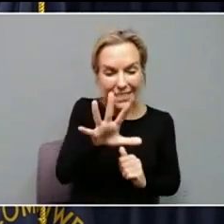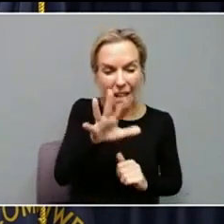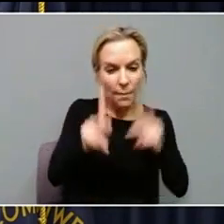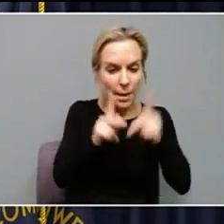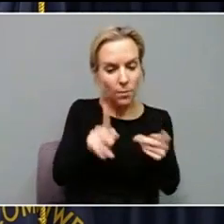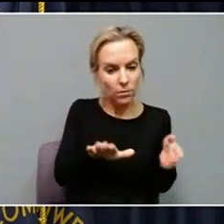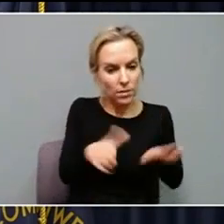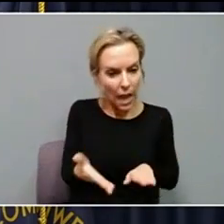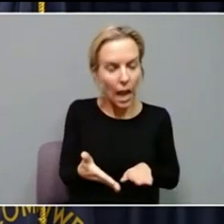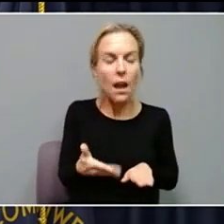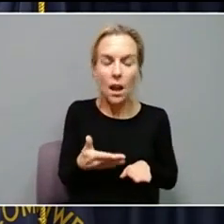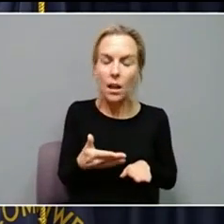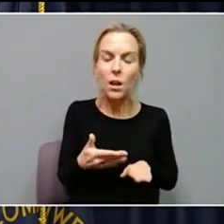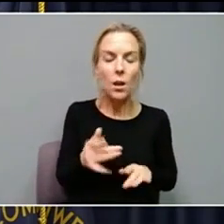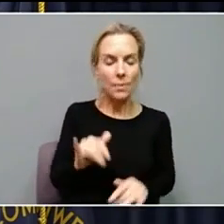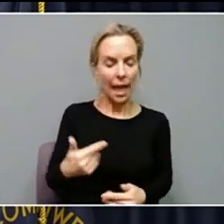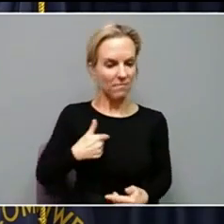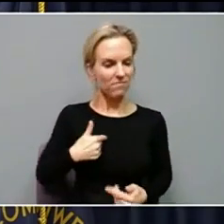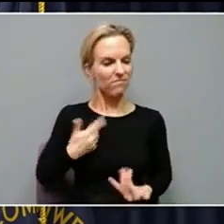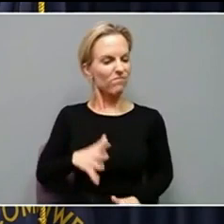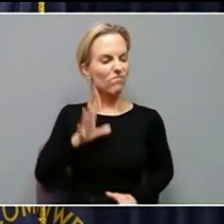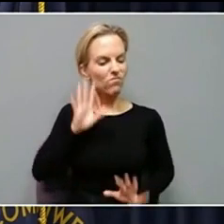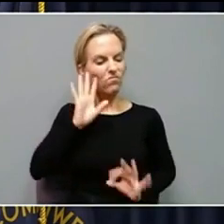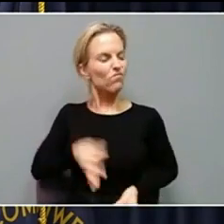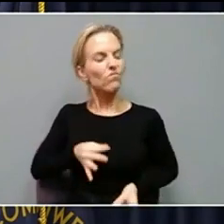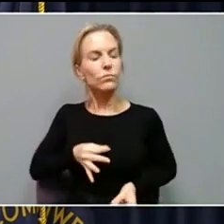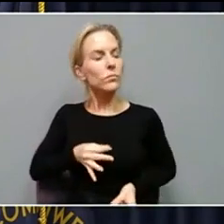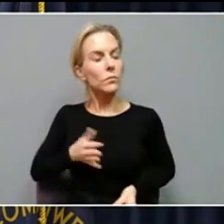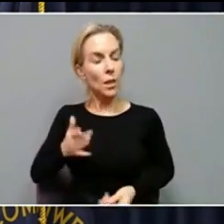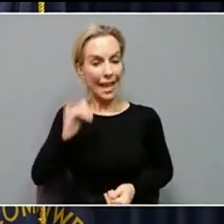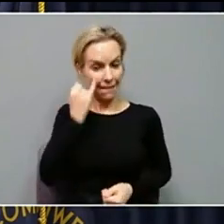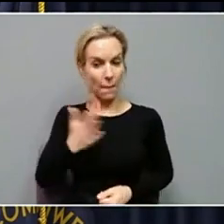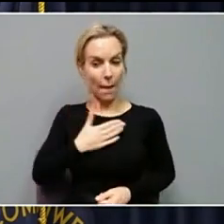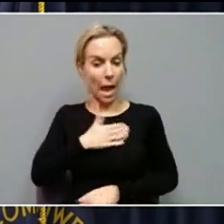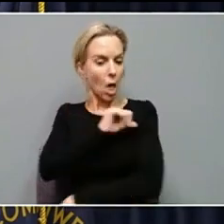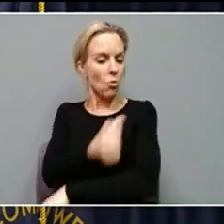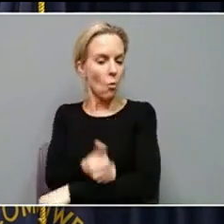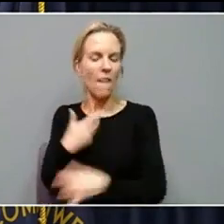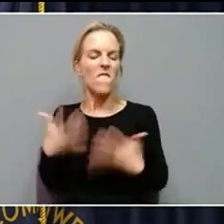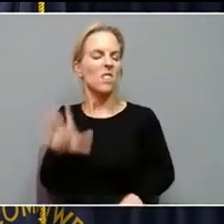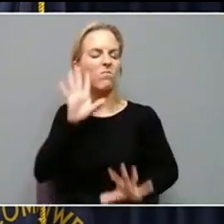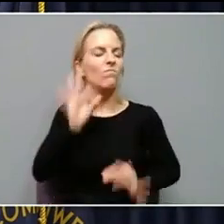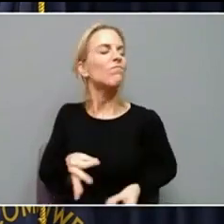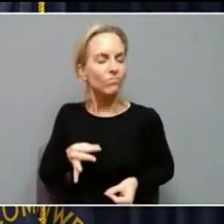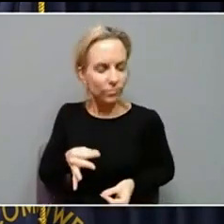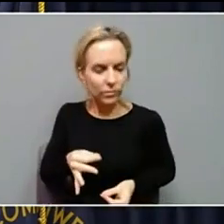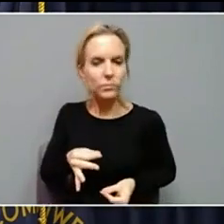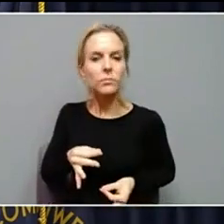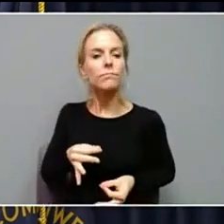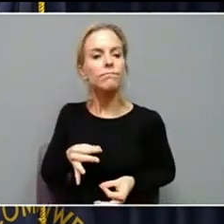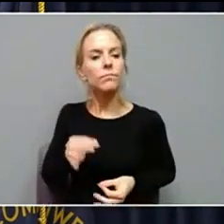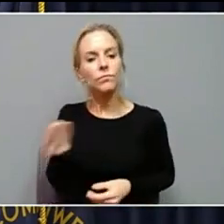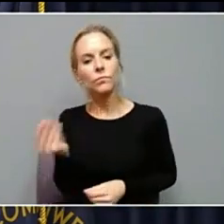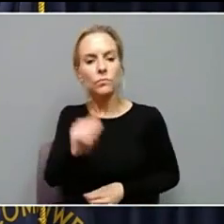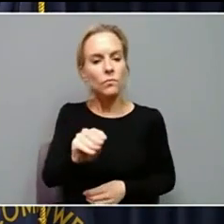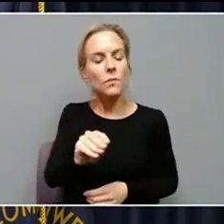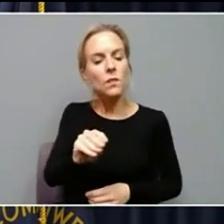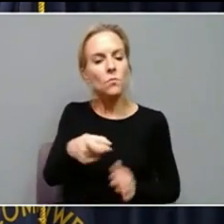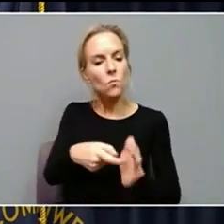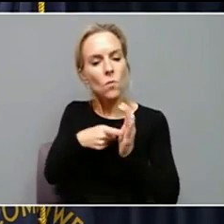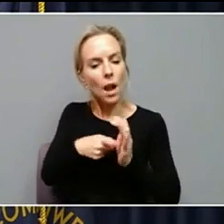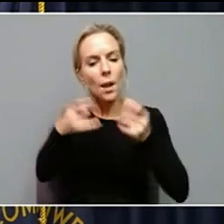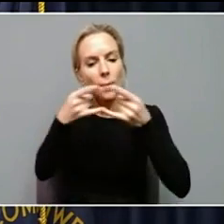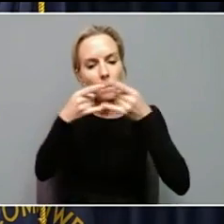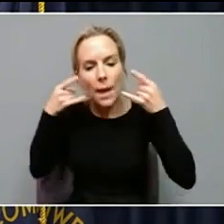that would have been the trigger for me, if it was in my authority, to have put in a masking order for indoors across